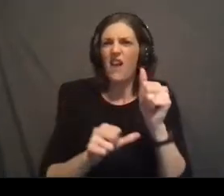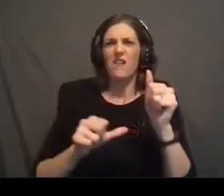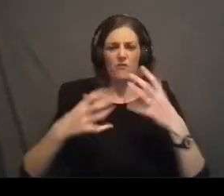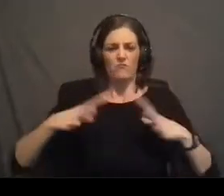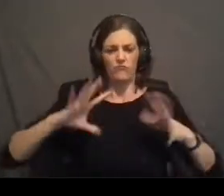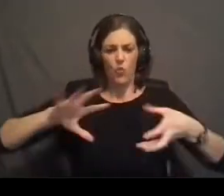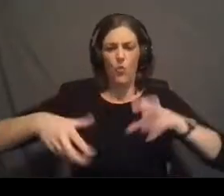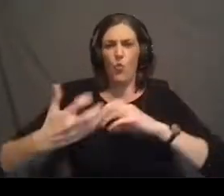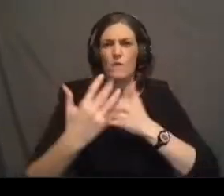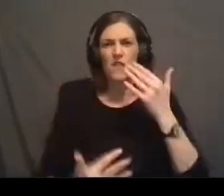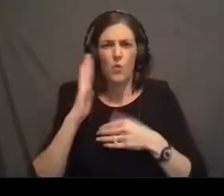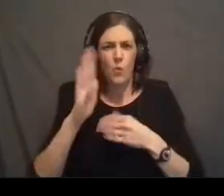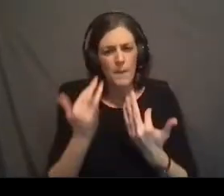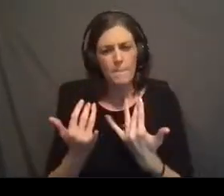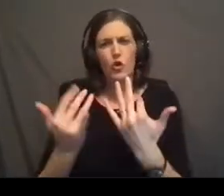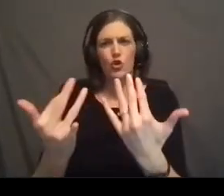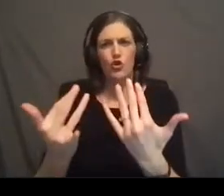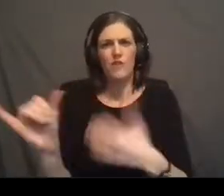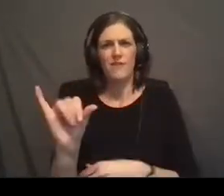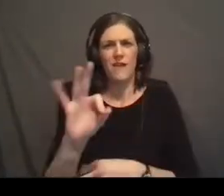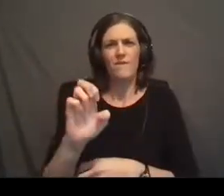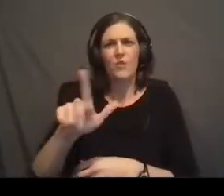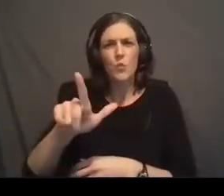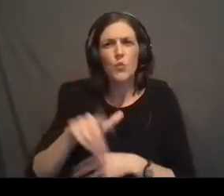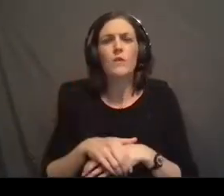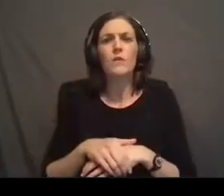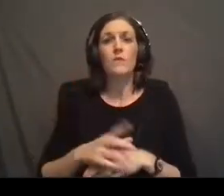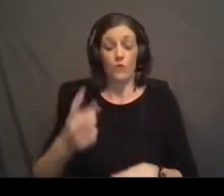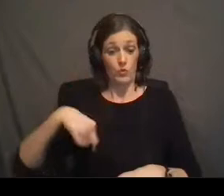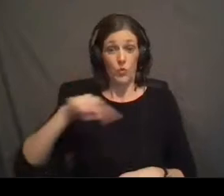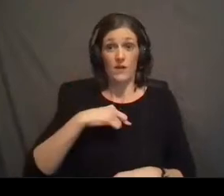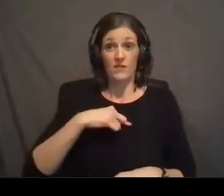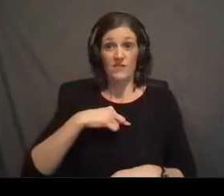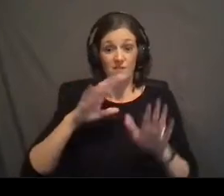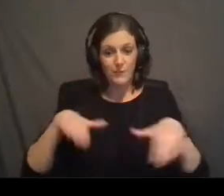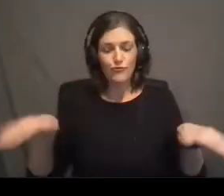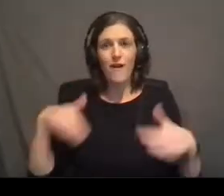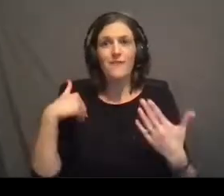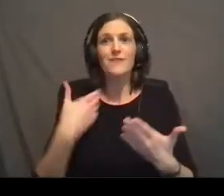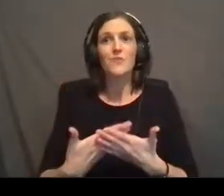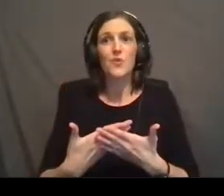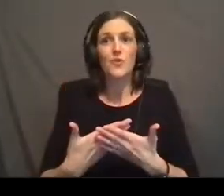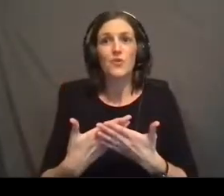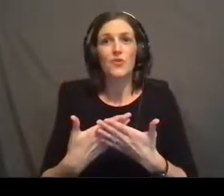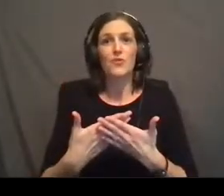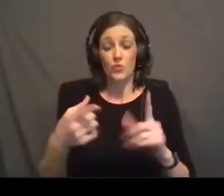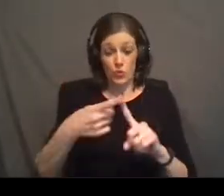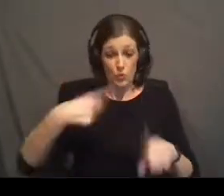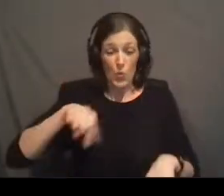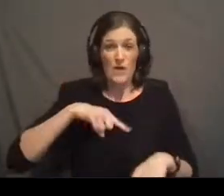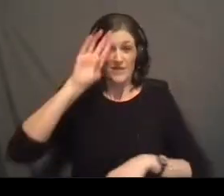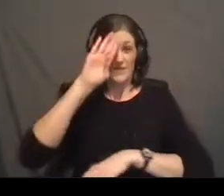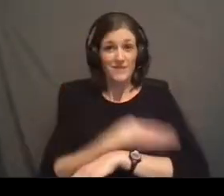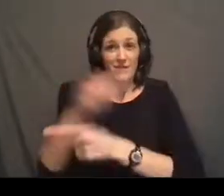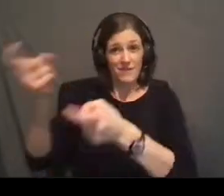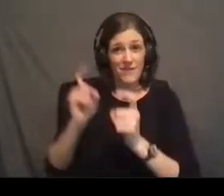will be burned as fuel for the fire. For to us a child is born, and to us a son is